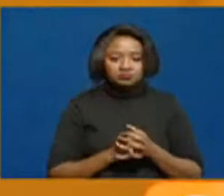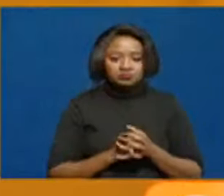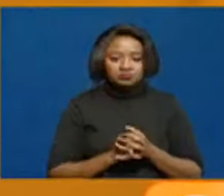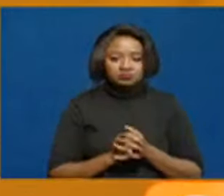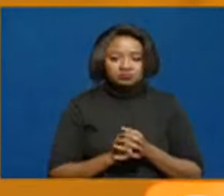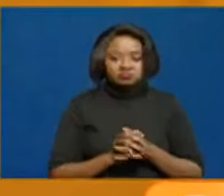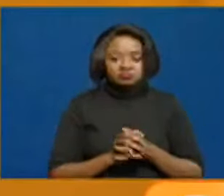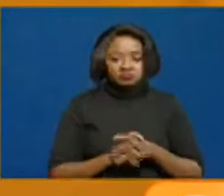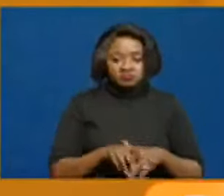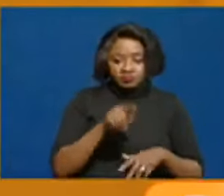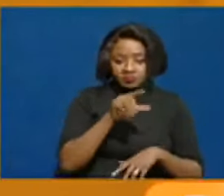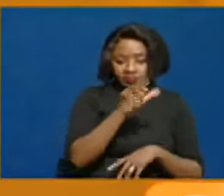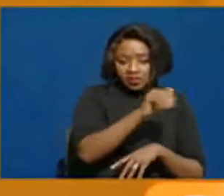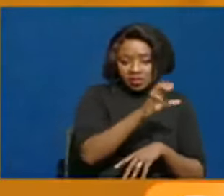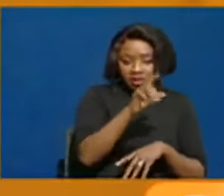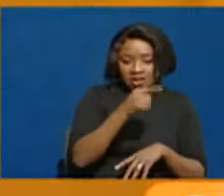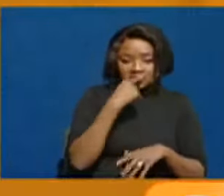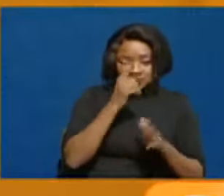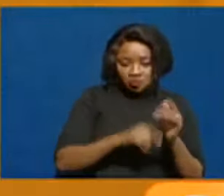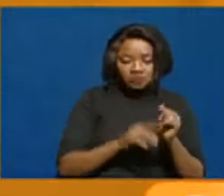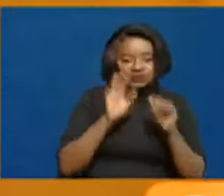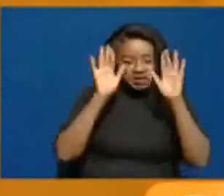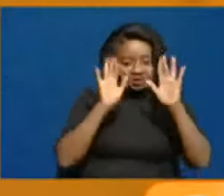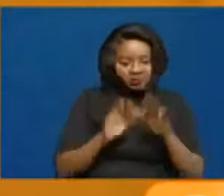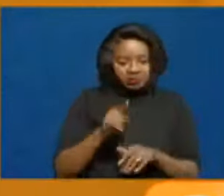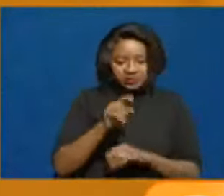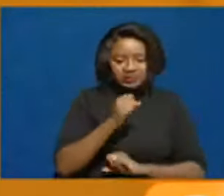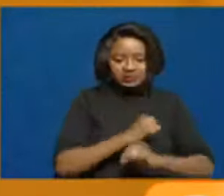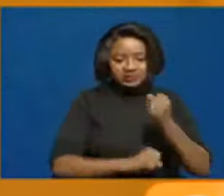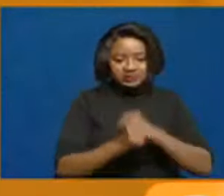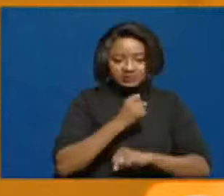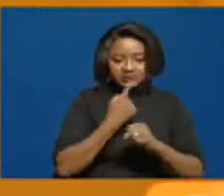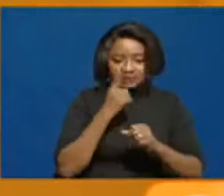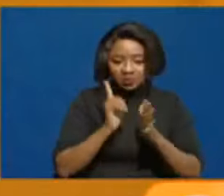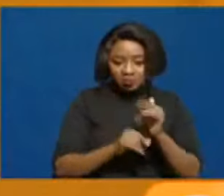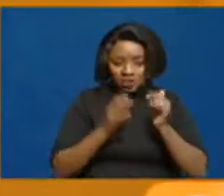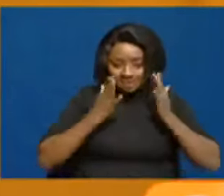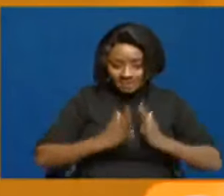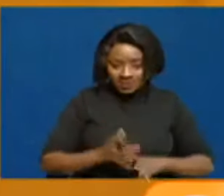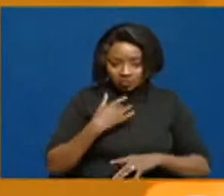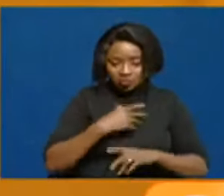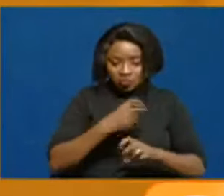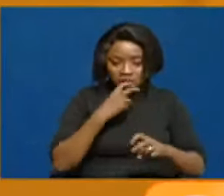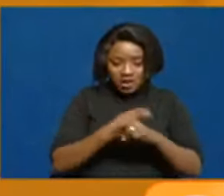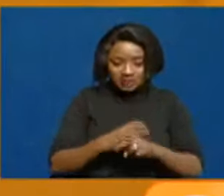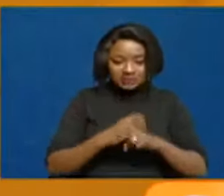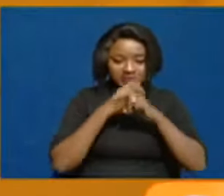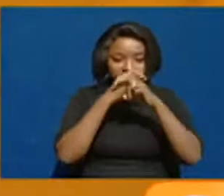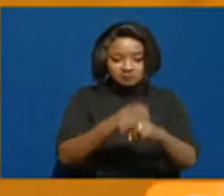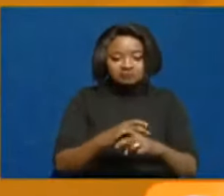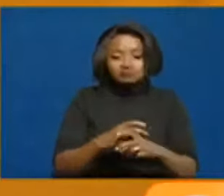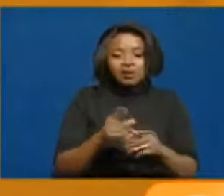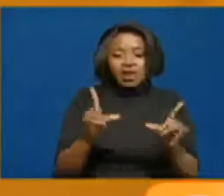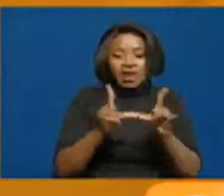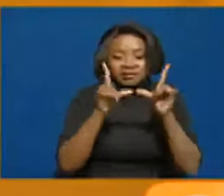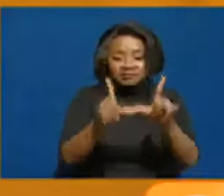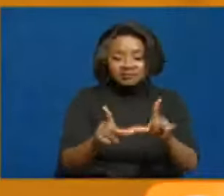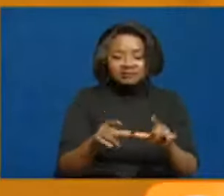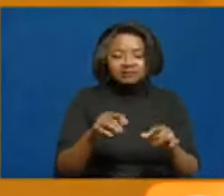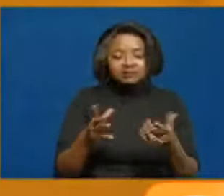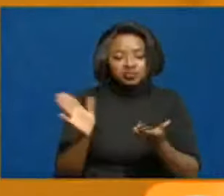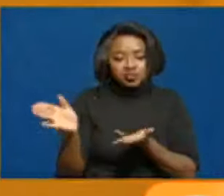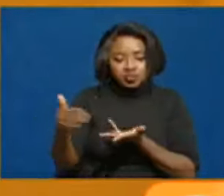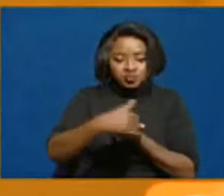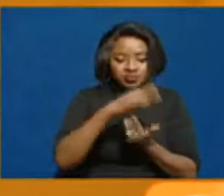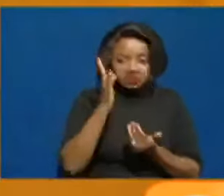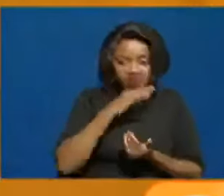the Act provides for that to be done. It provides that a licensed waste collector should be able to, working together with the county,